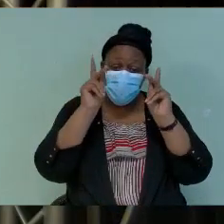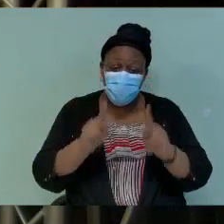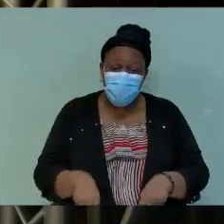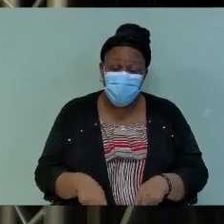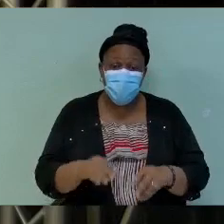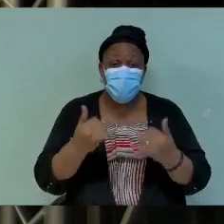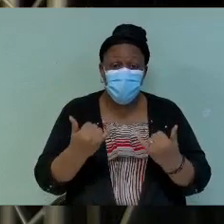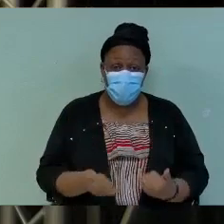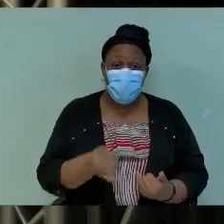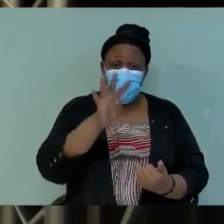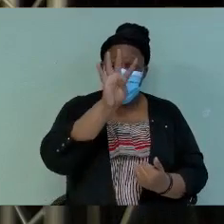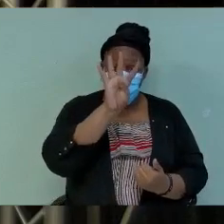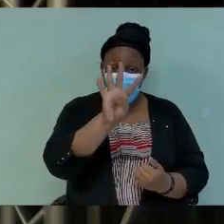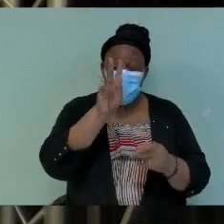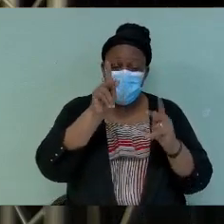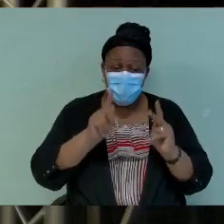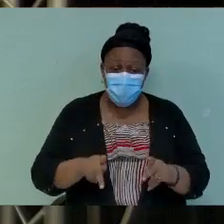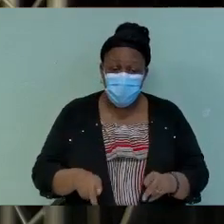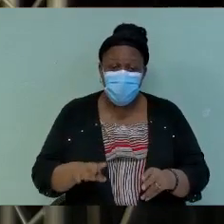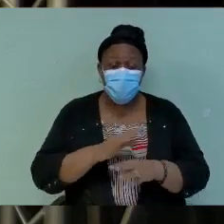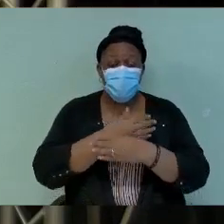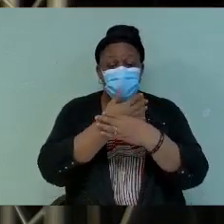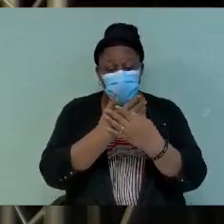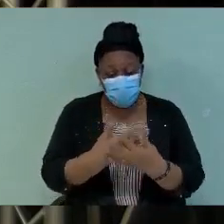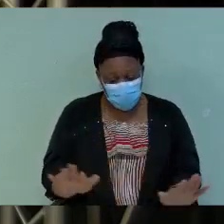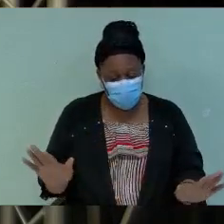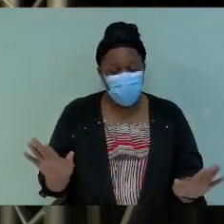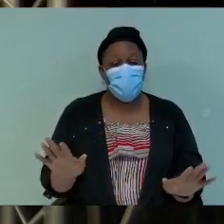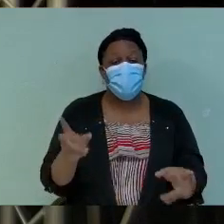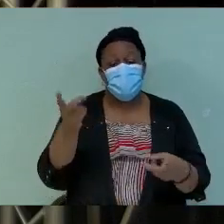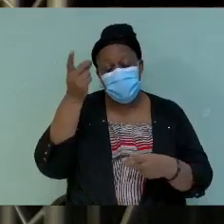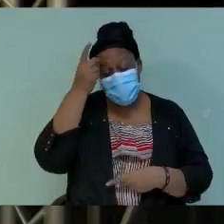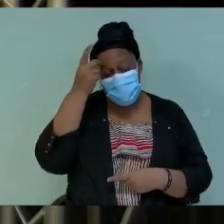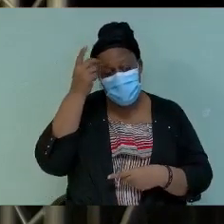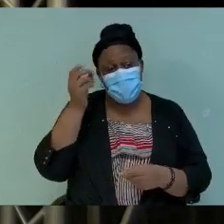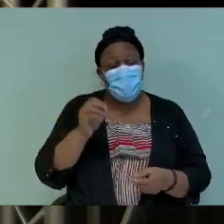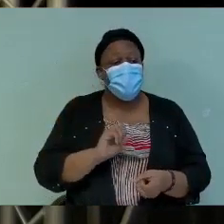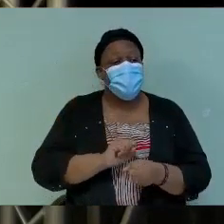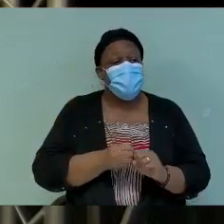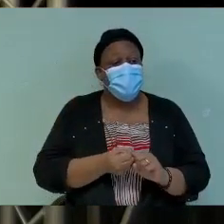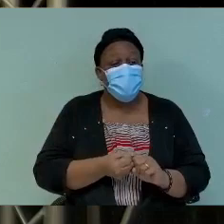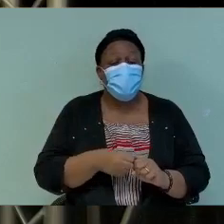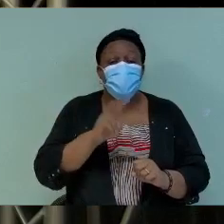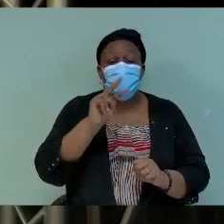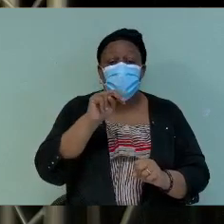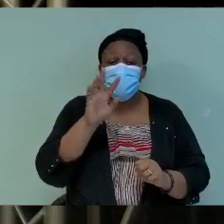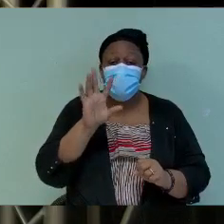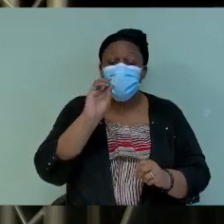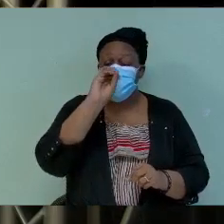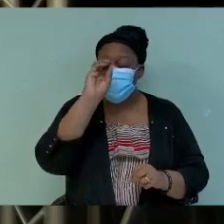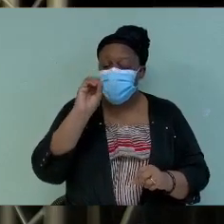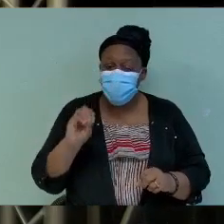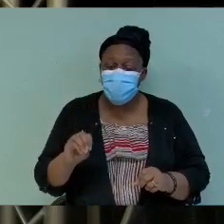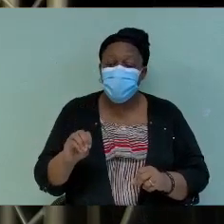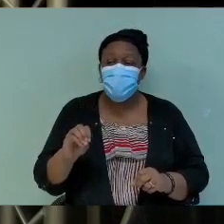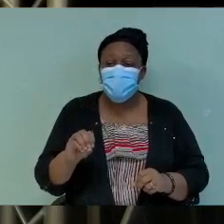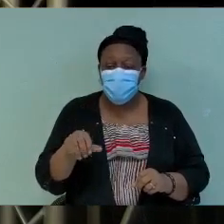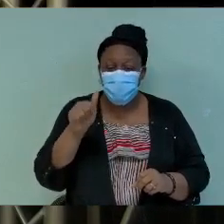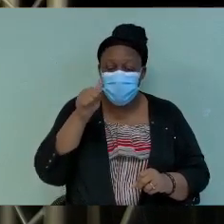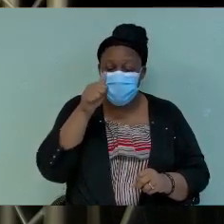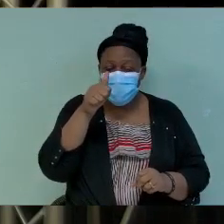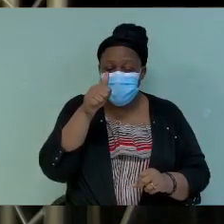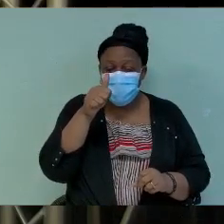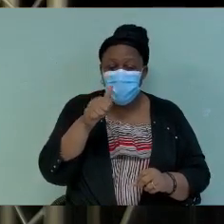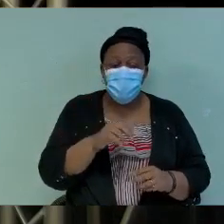added to the list of completely recovered, which means that more than 25% of our persons have